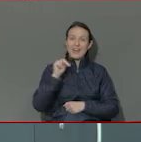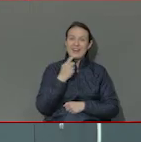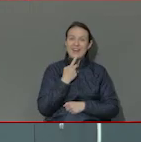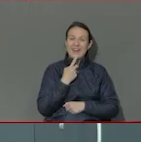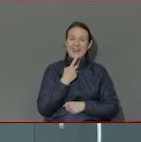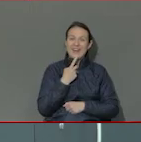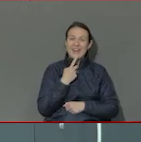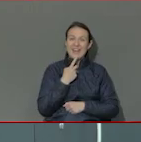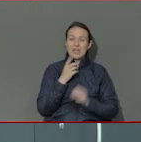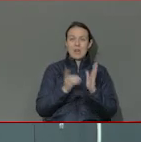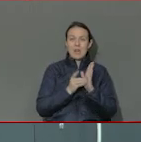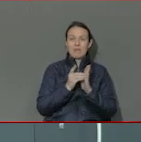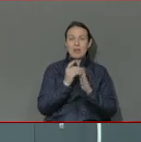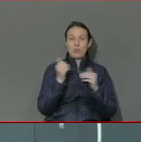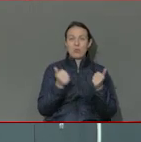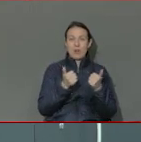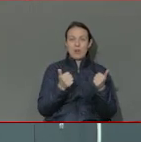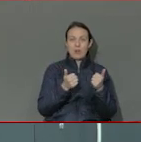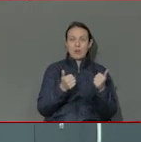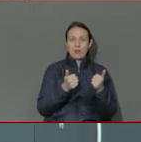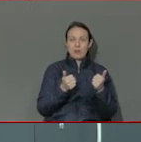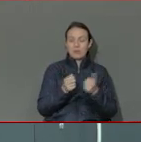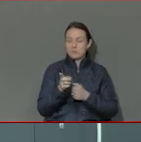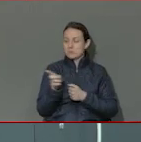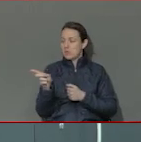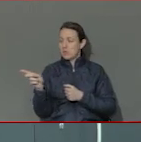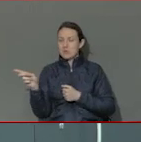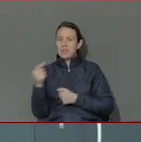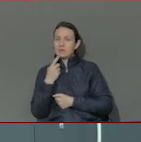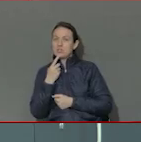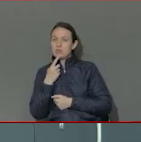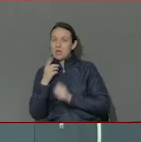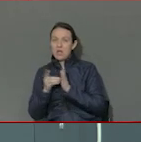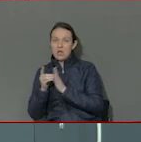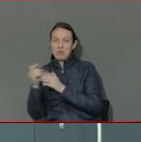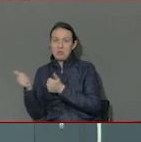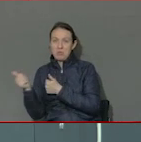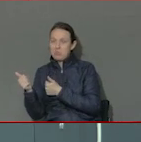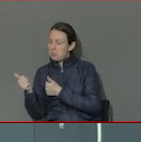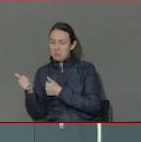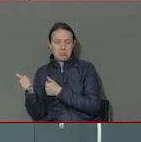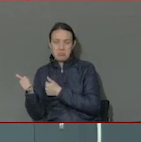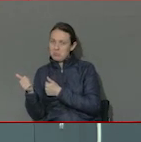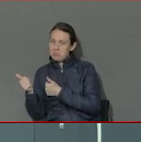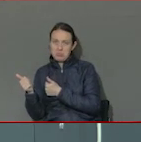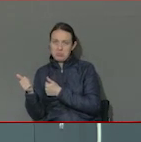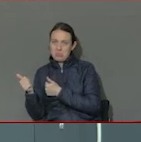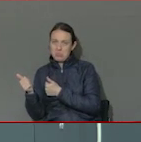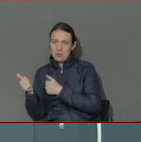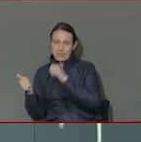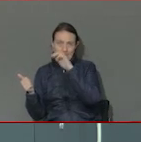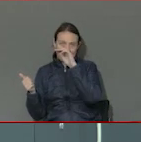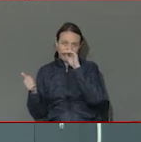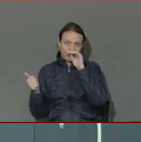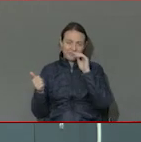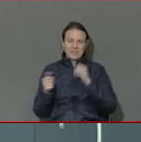well developed, whereas for other primates, their chin is not well developed or it's poorly developed.